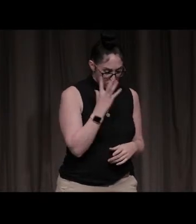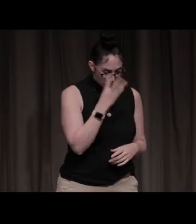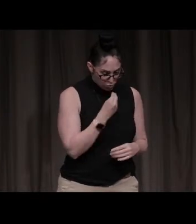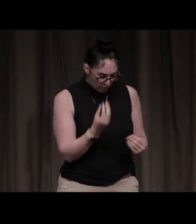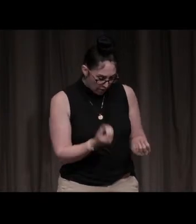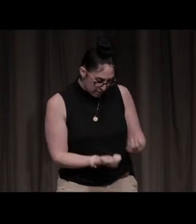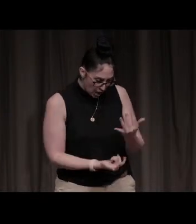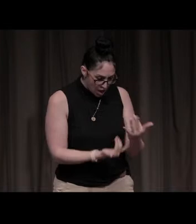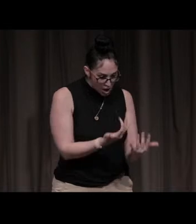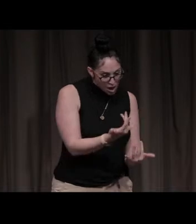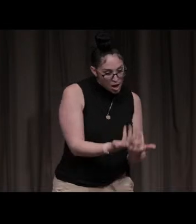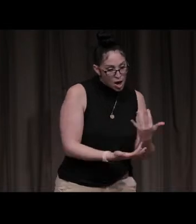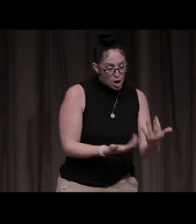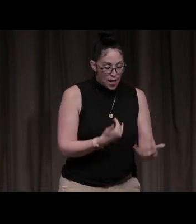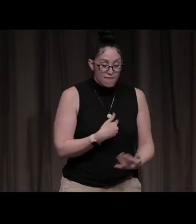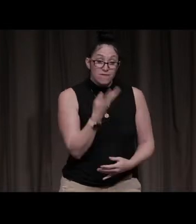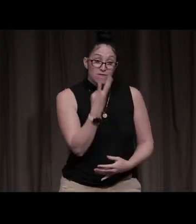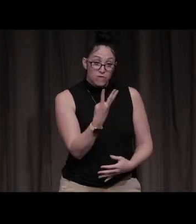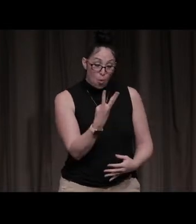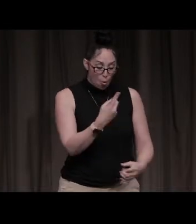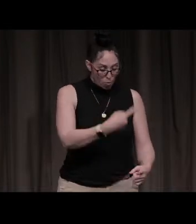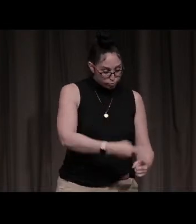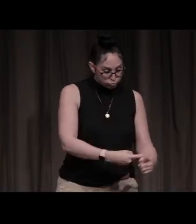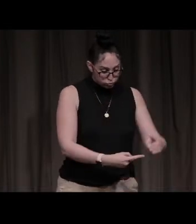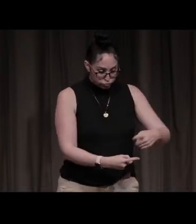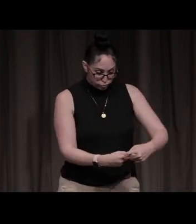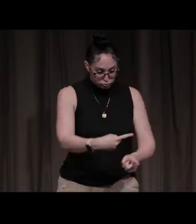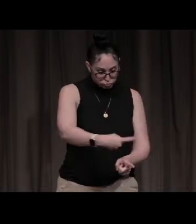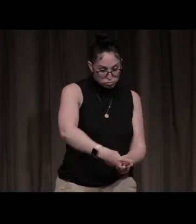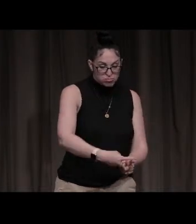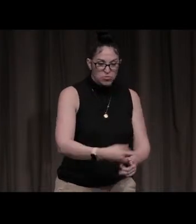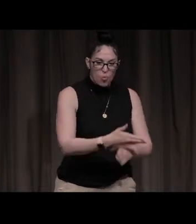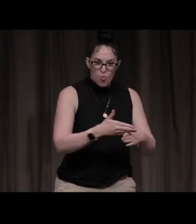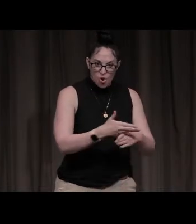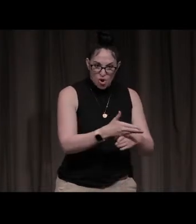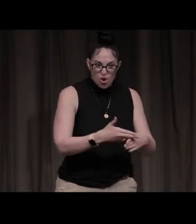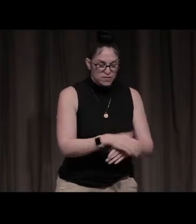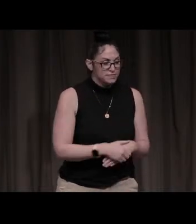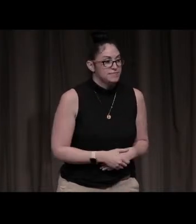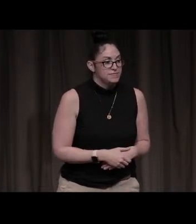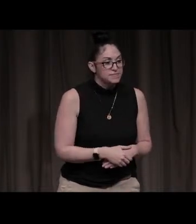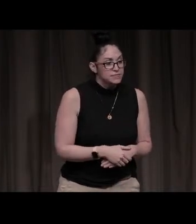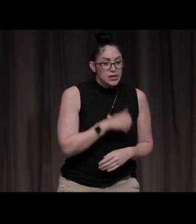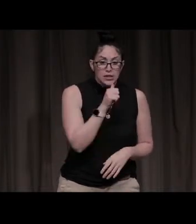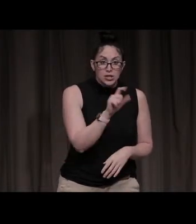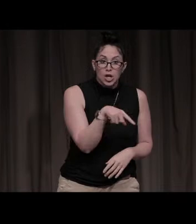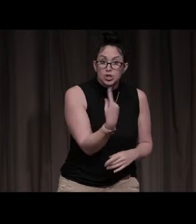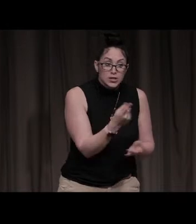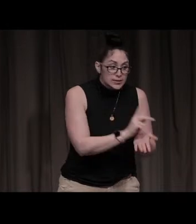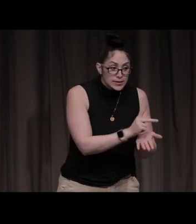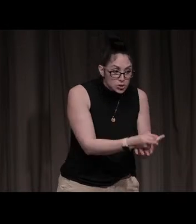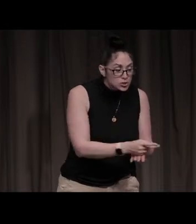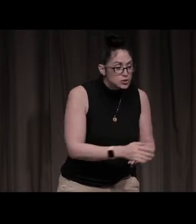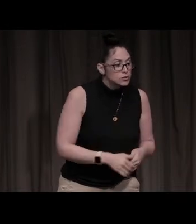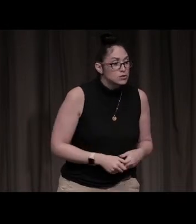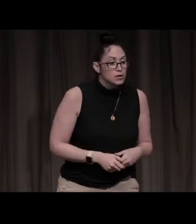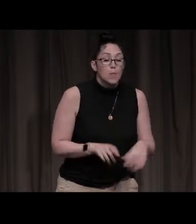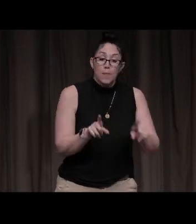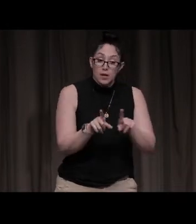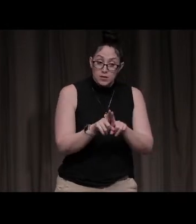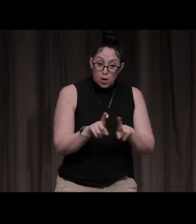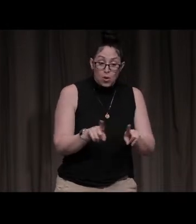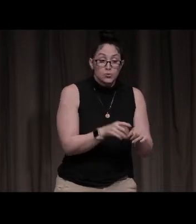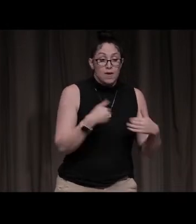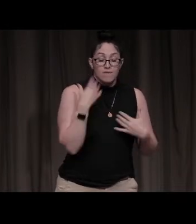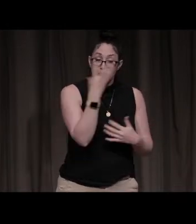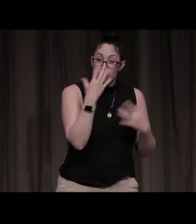fire, and there's usually like 4 logs at the center of the chickies. And it's not just the kitchen, but it's also a place that we have like beautiful ceremonies